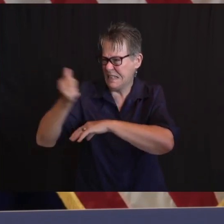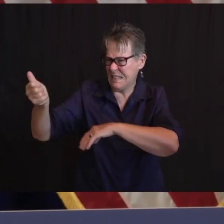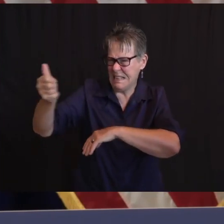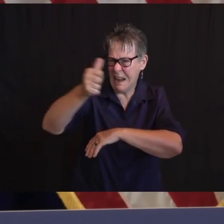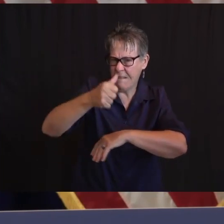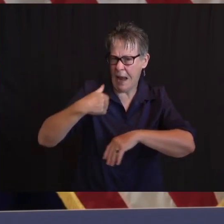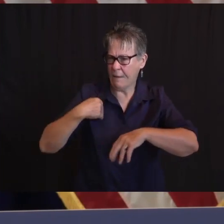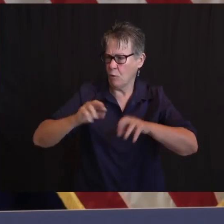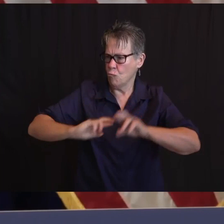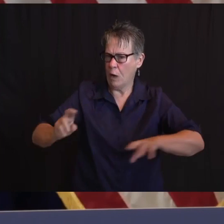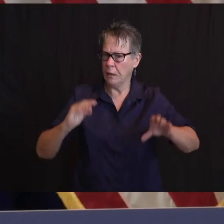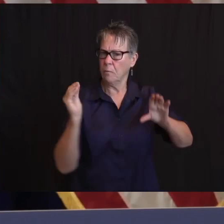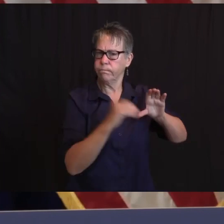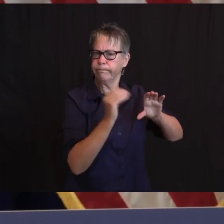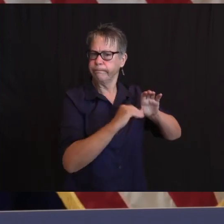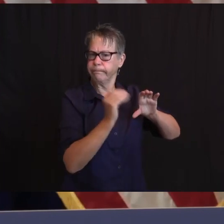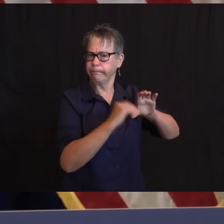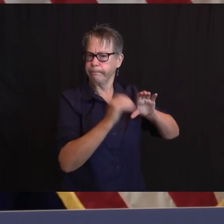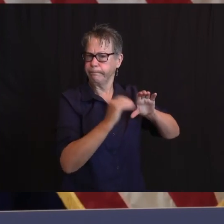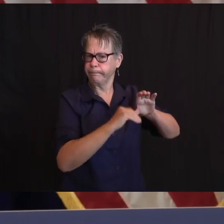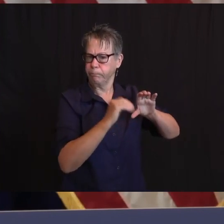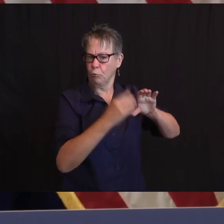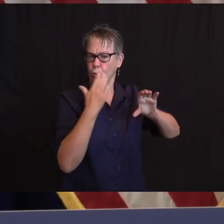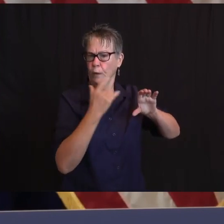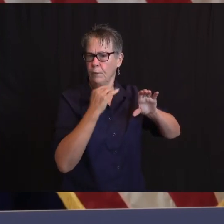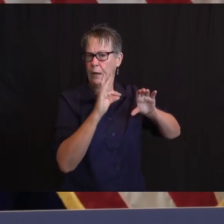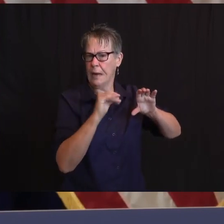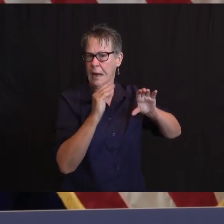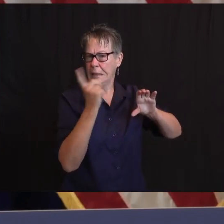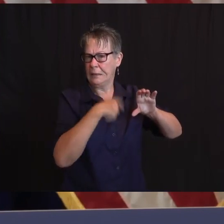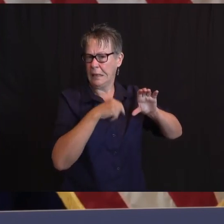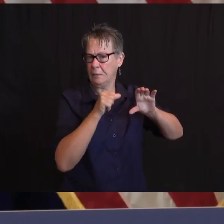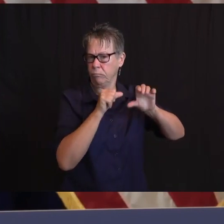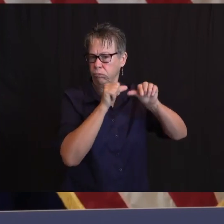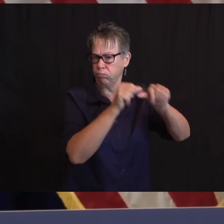will also maintain its own 3-month stockpile of PPE, led by